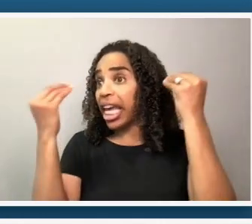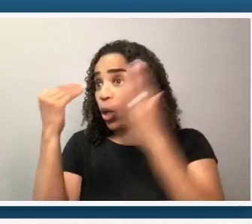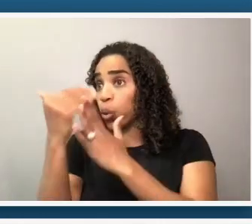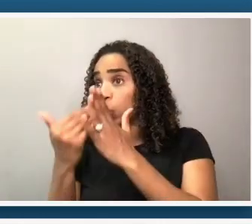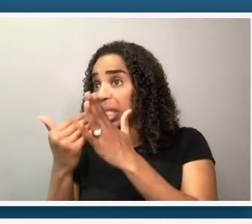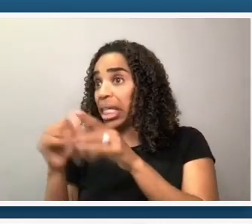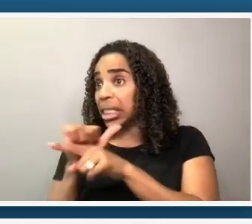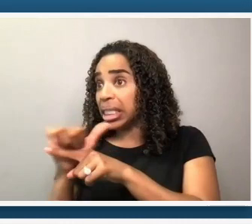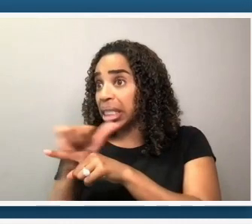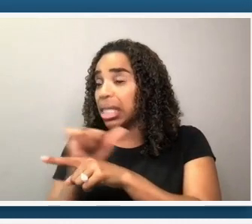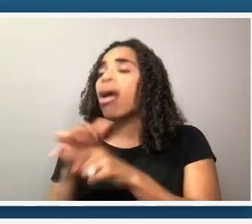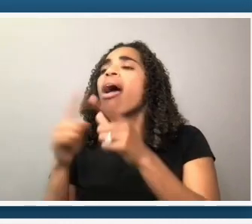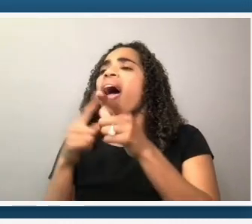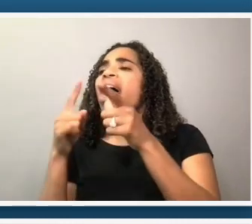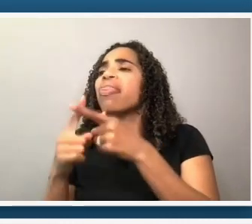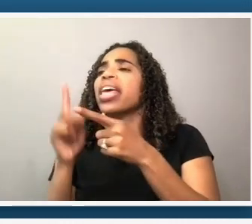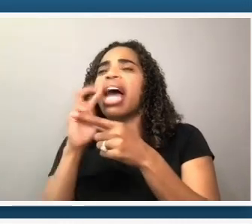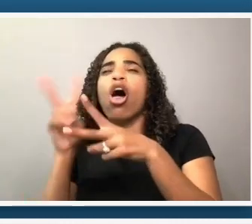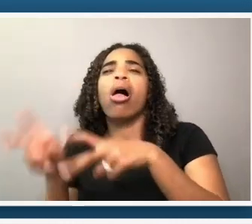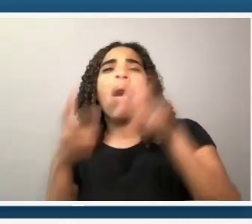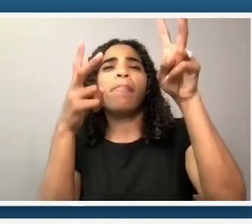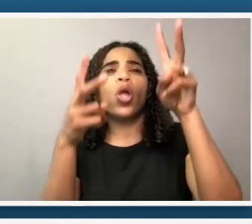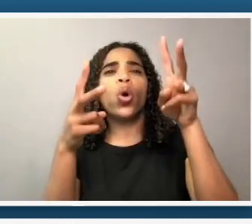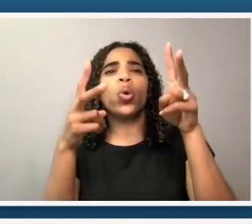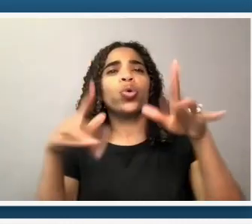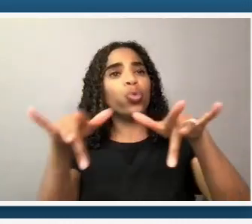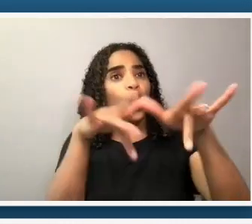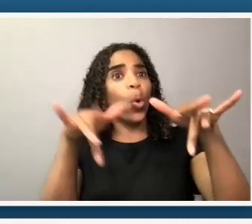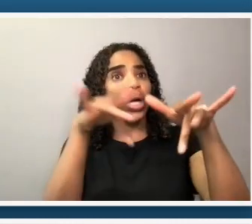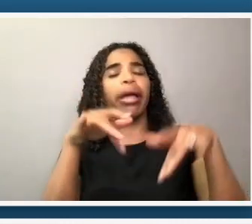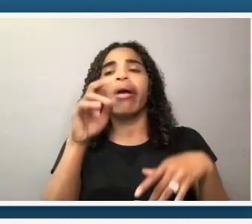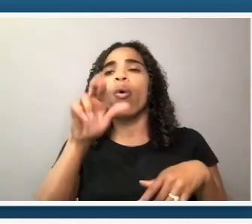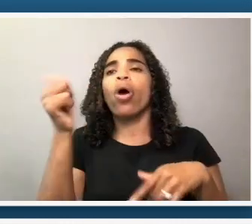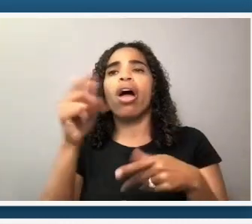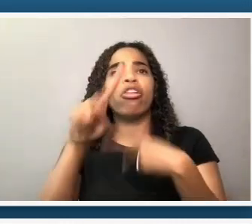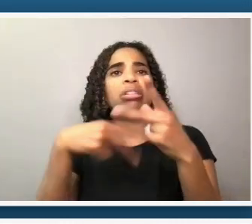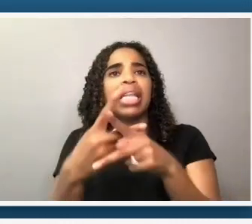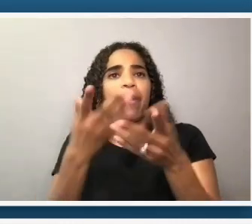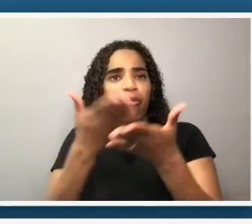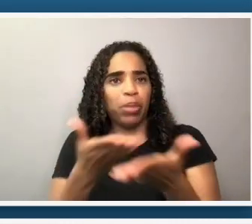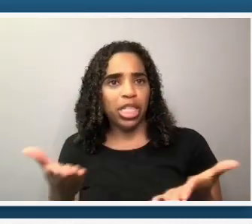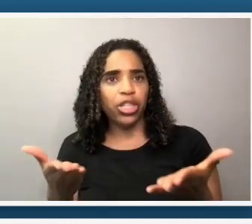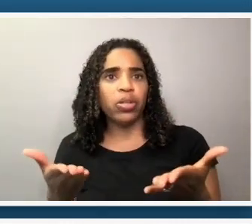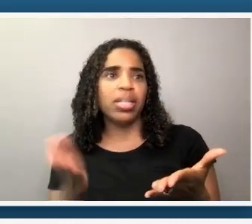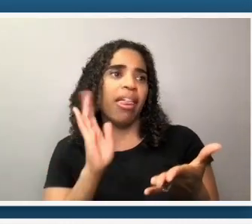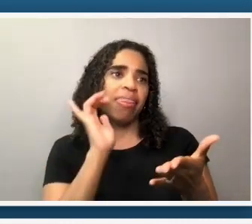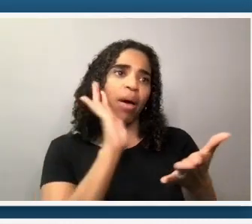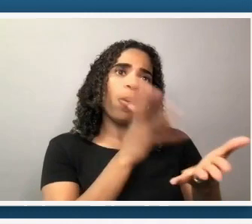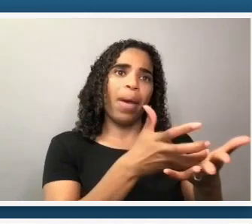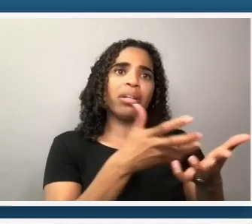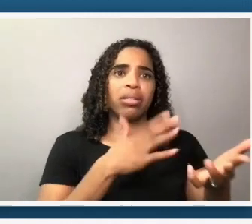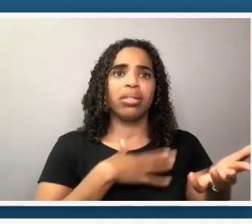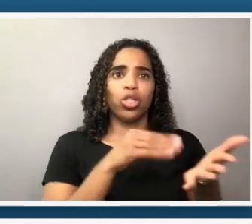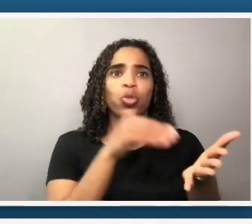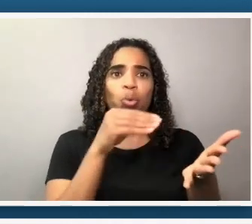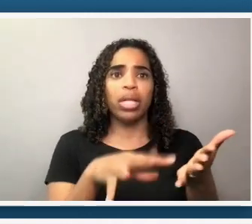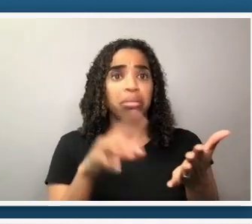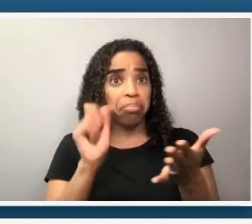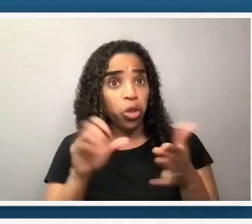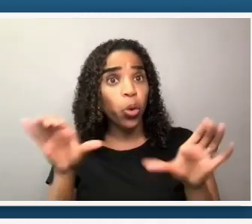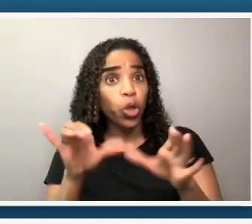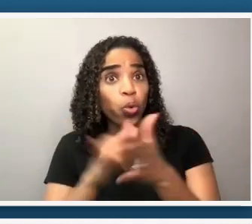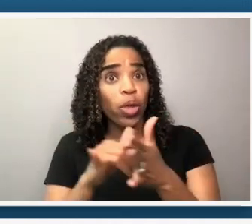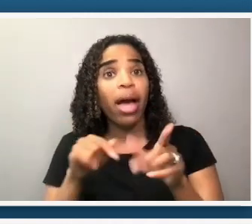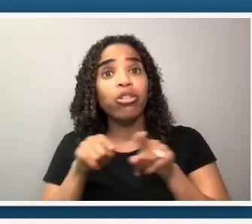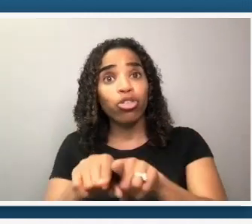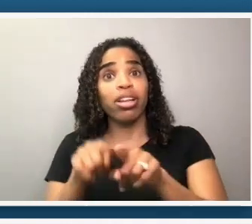upload any kind of recording sheets or other materials that I might have my students use which is something that you can do in the Learning Lab. And I have